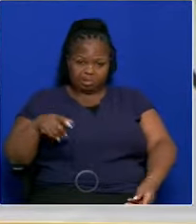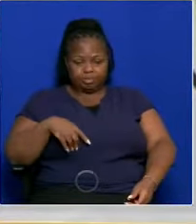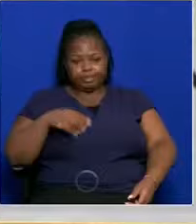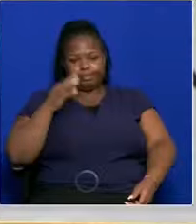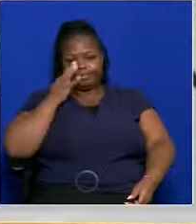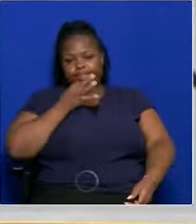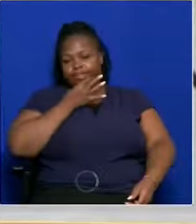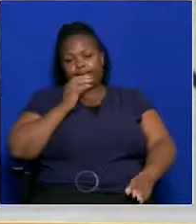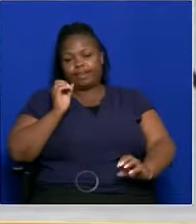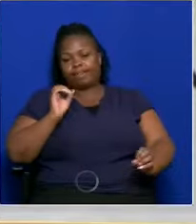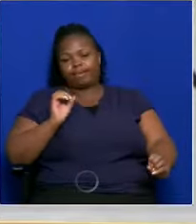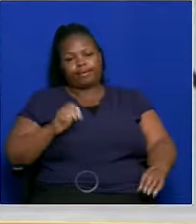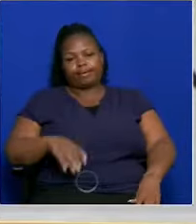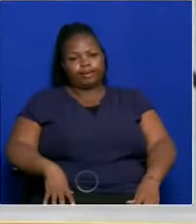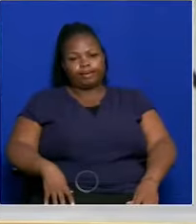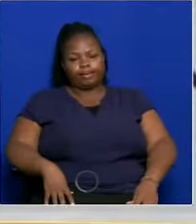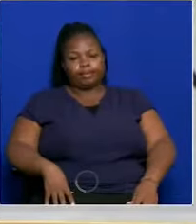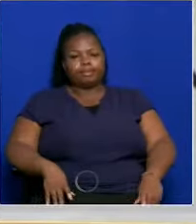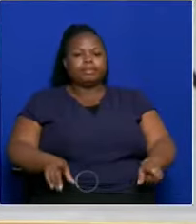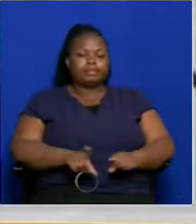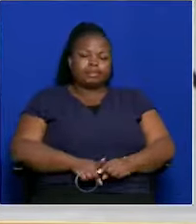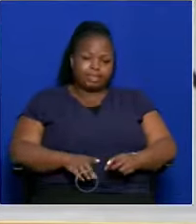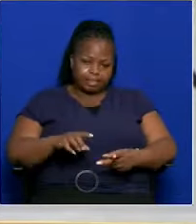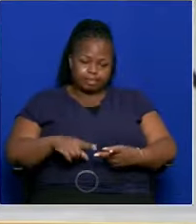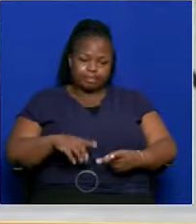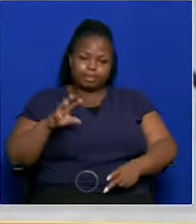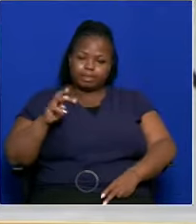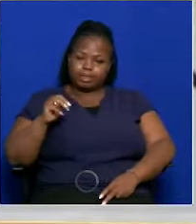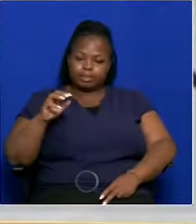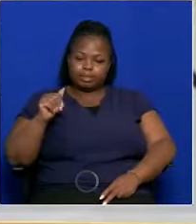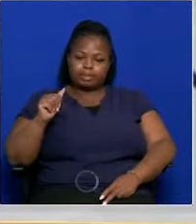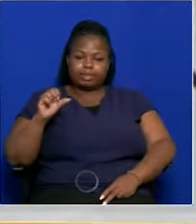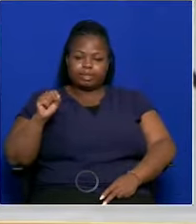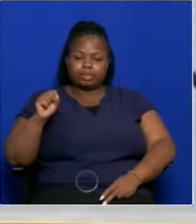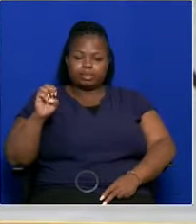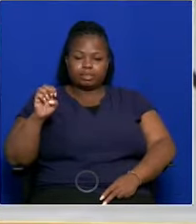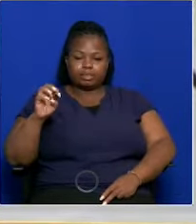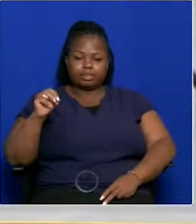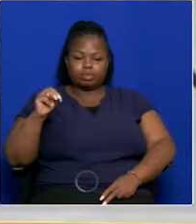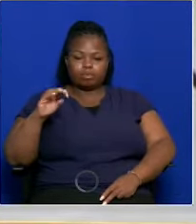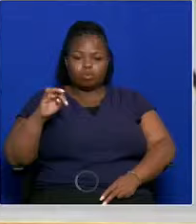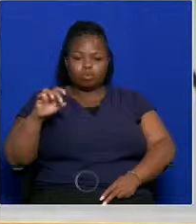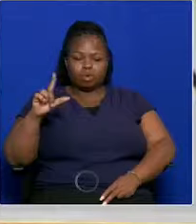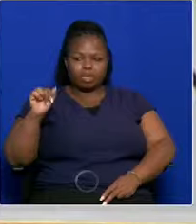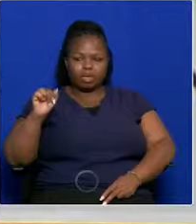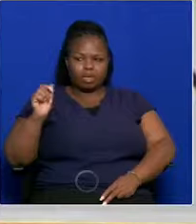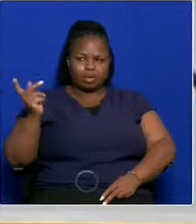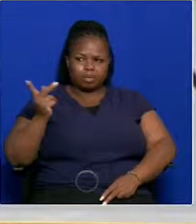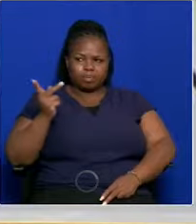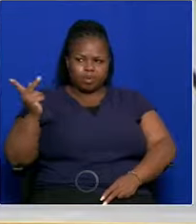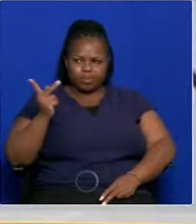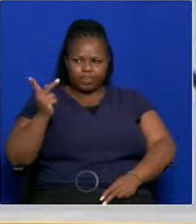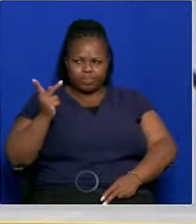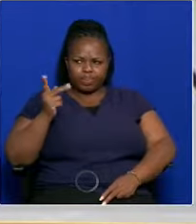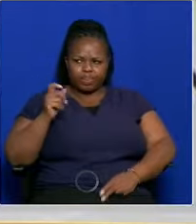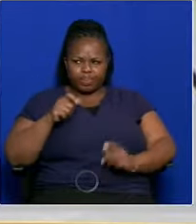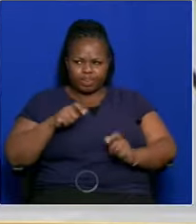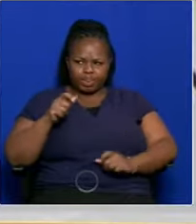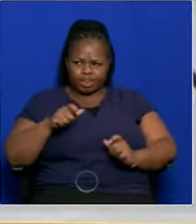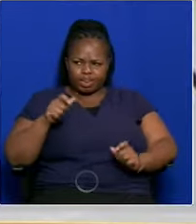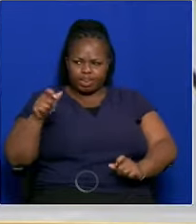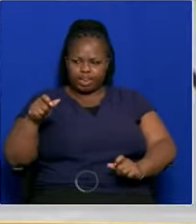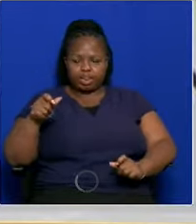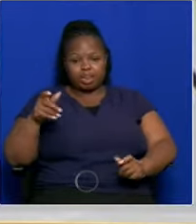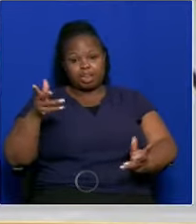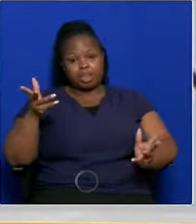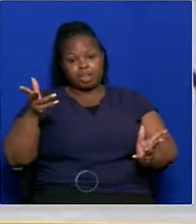including General Masemola. And I found them to be people who, I